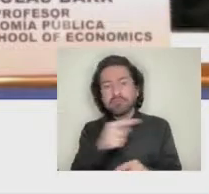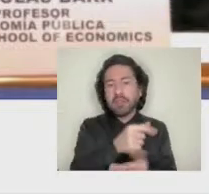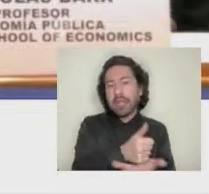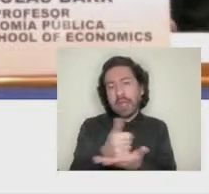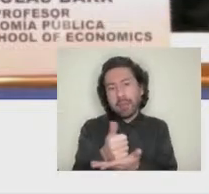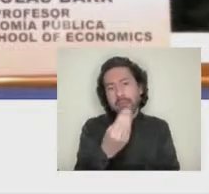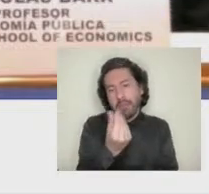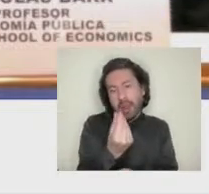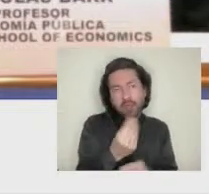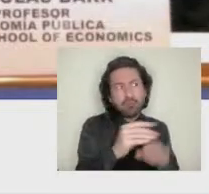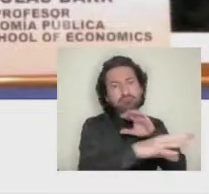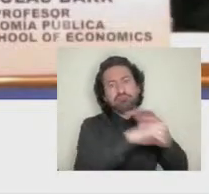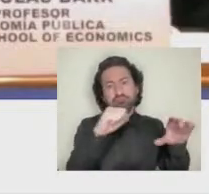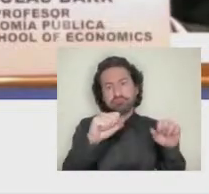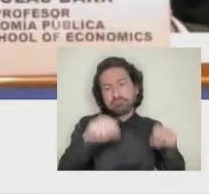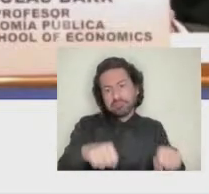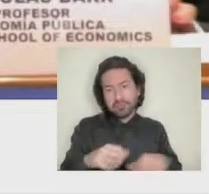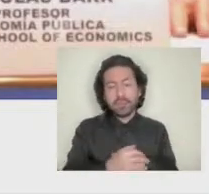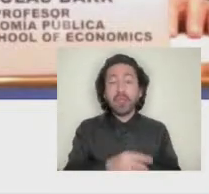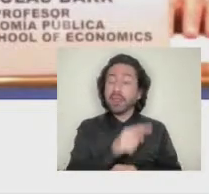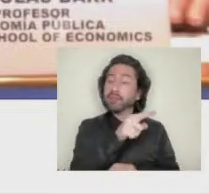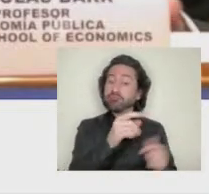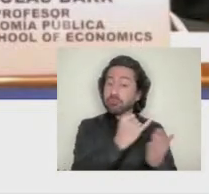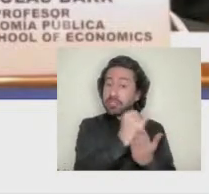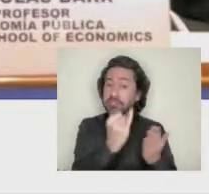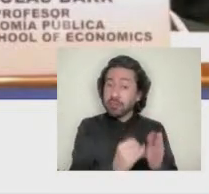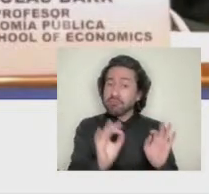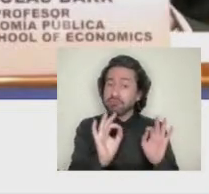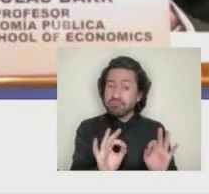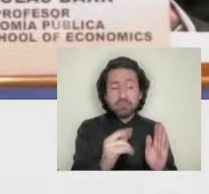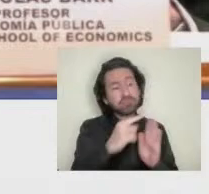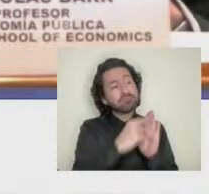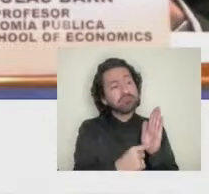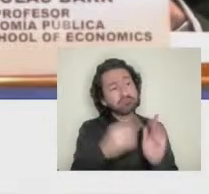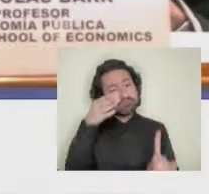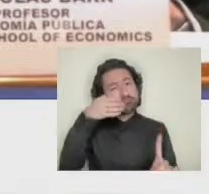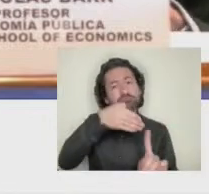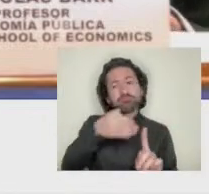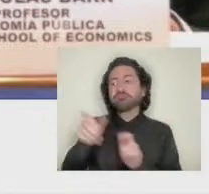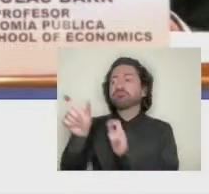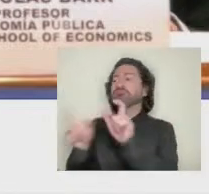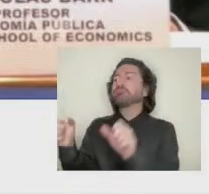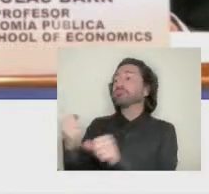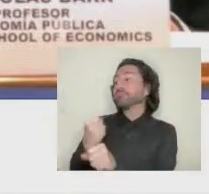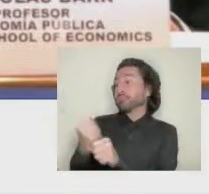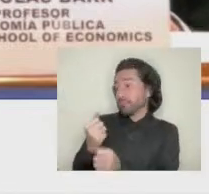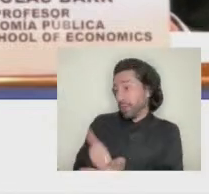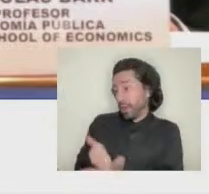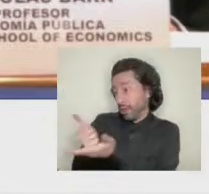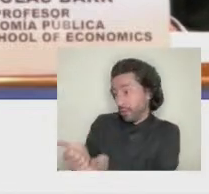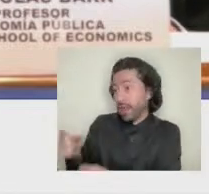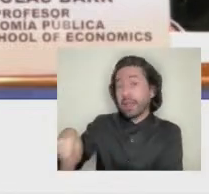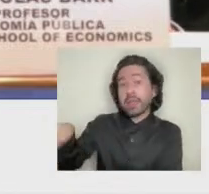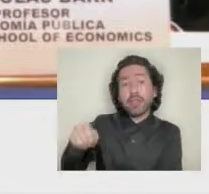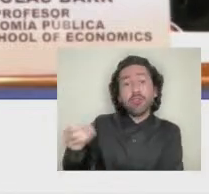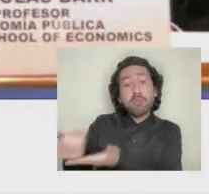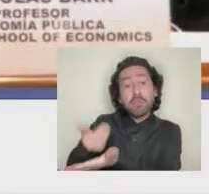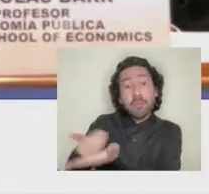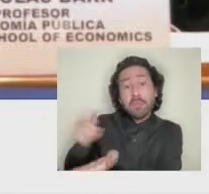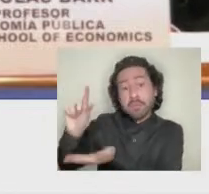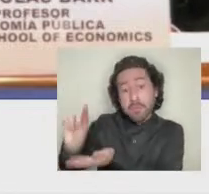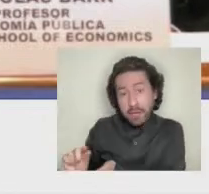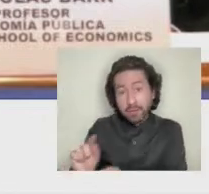that's intended to help low-income workers. Let me now come on to some mistakes to